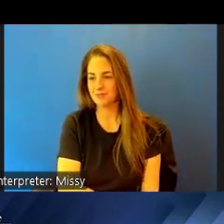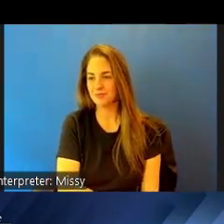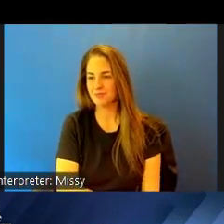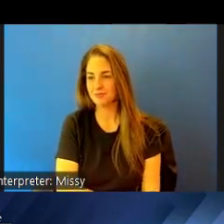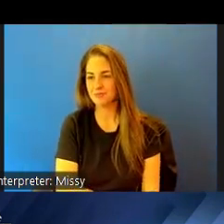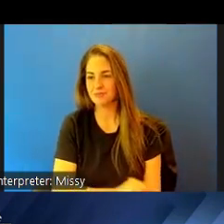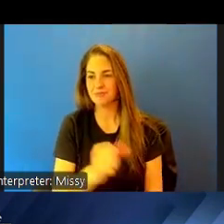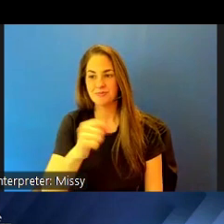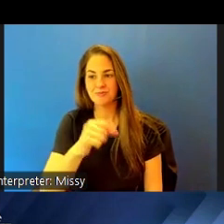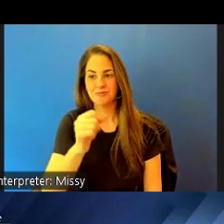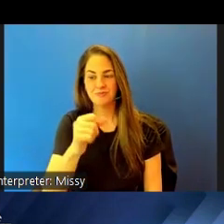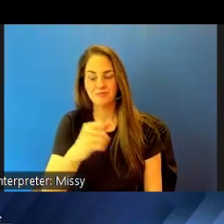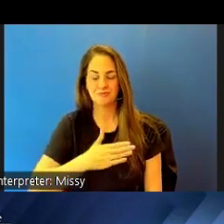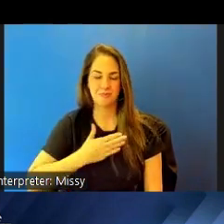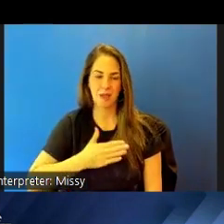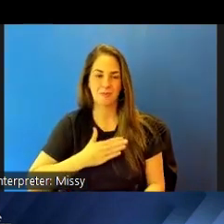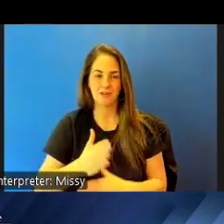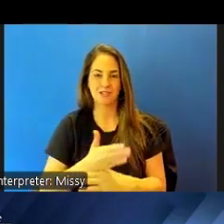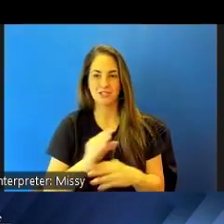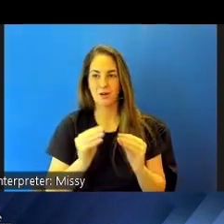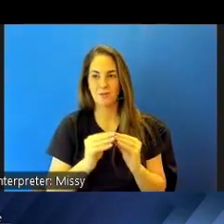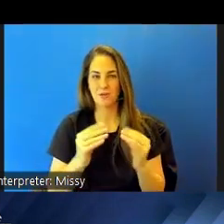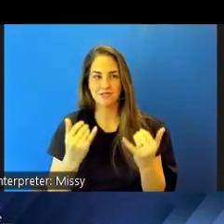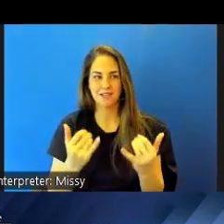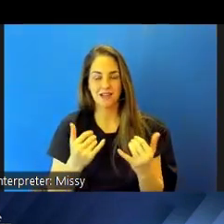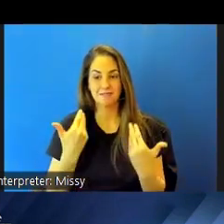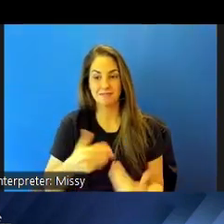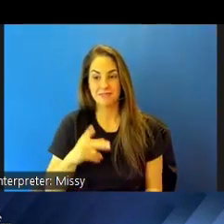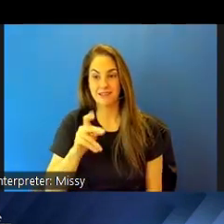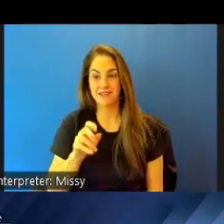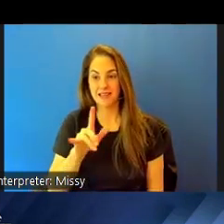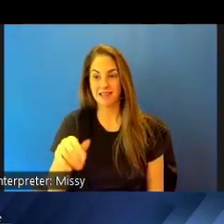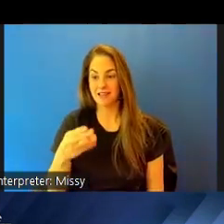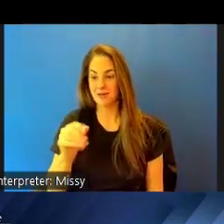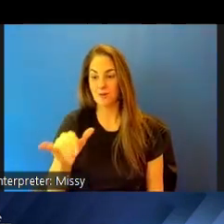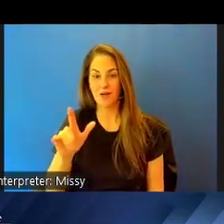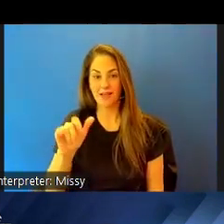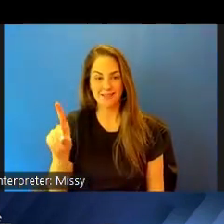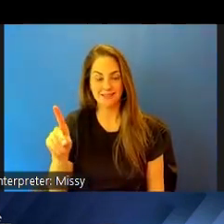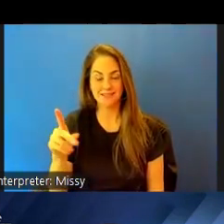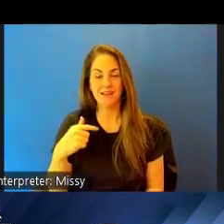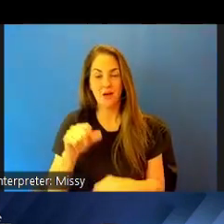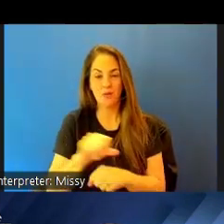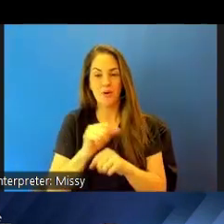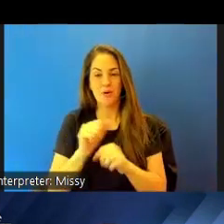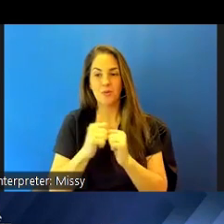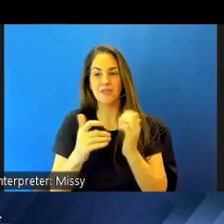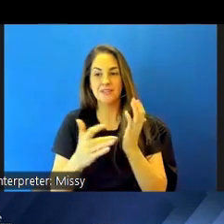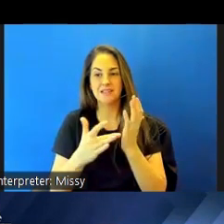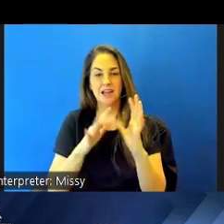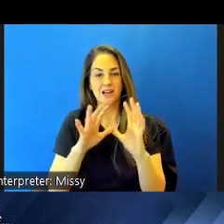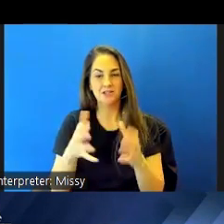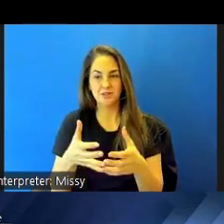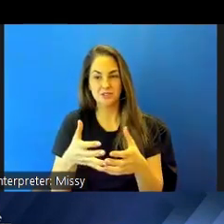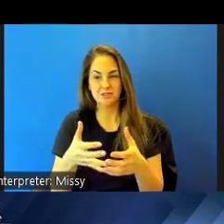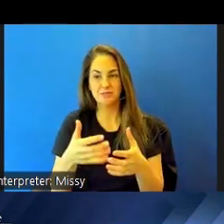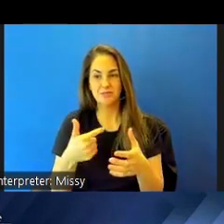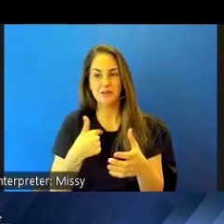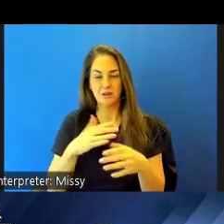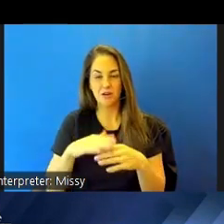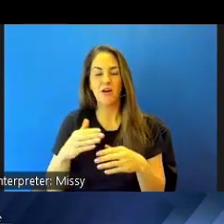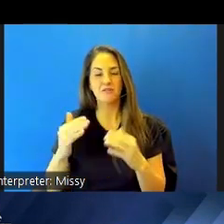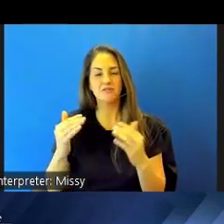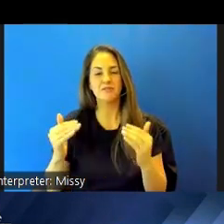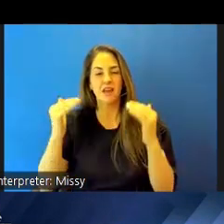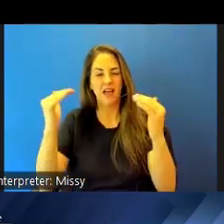Yeah, I'm happy to share a little bit more today. So I'm Kelly Hoyland. I work with the One Ed Tech Consortium, and I'm on the higher ed team there.